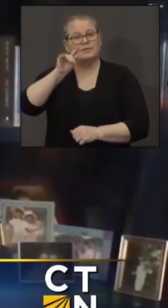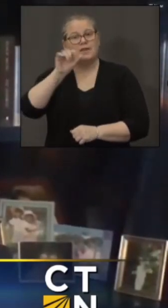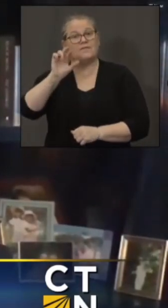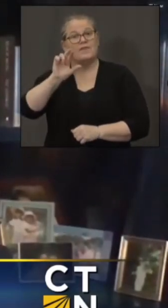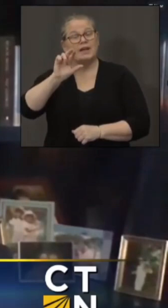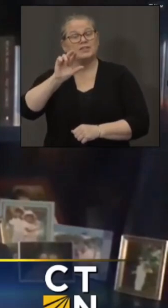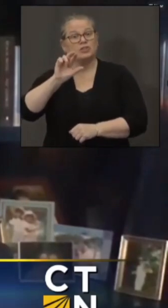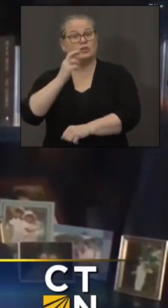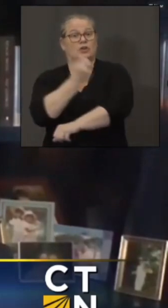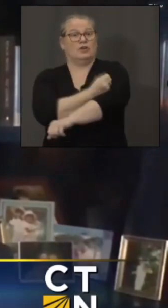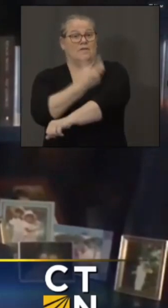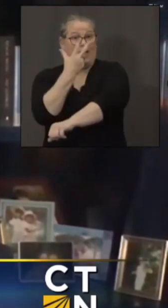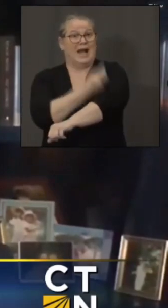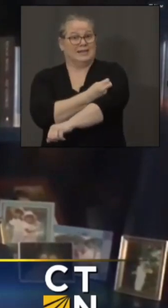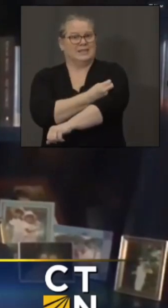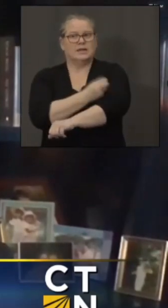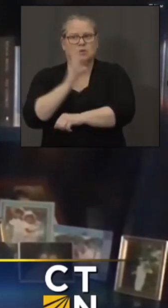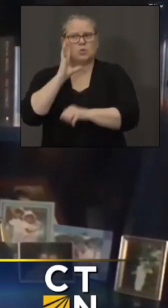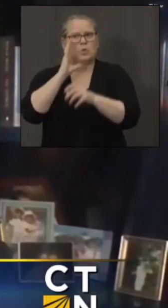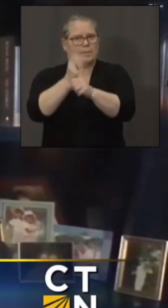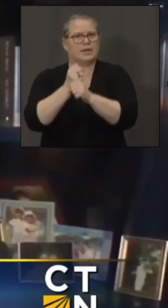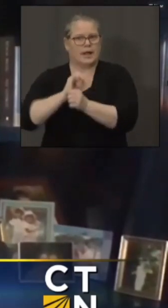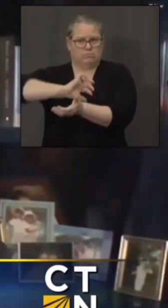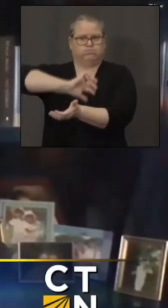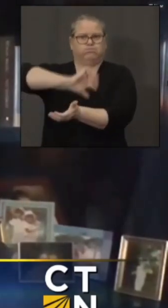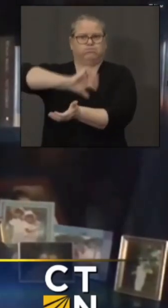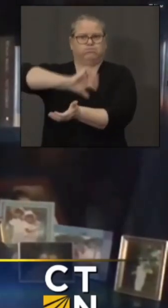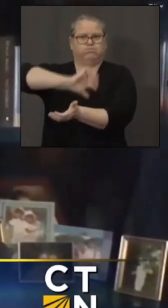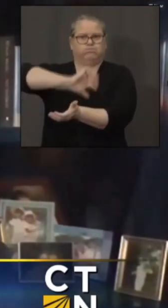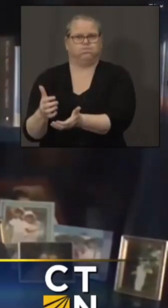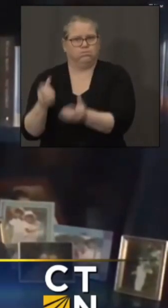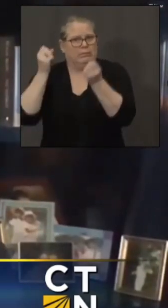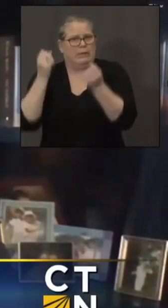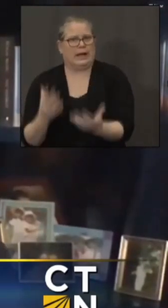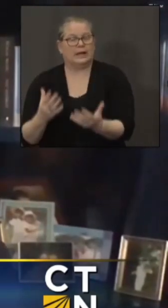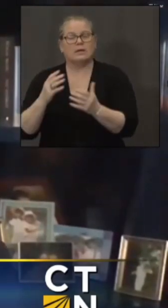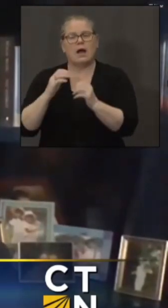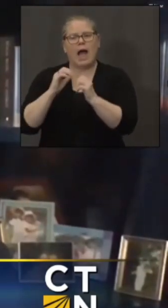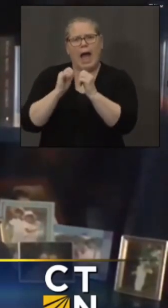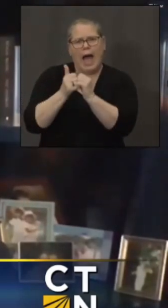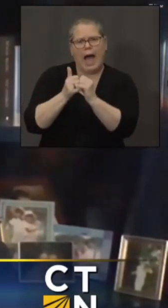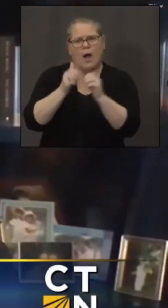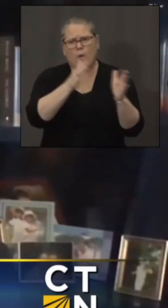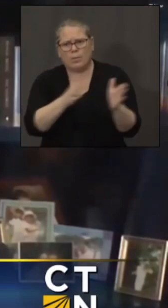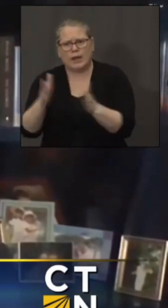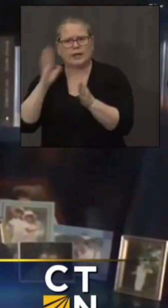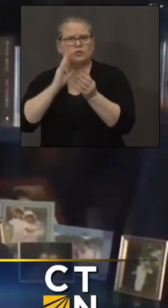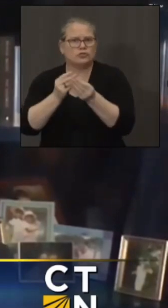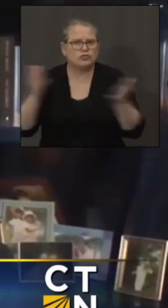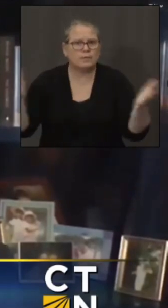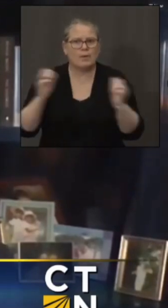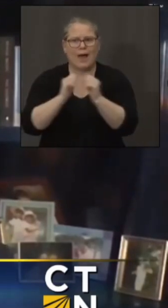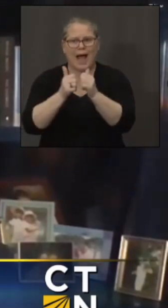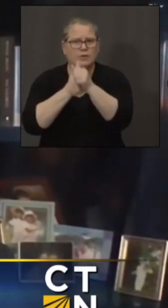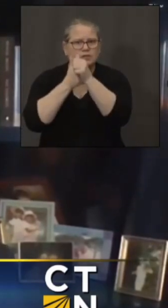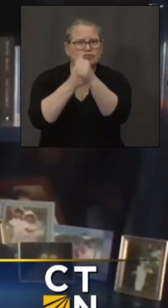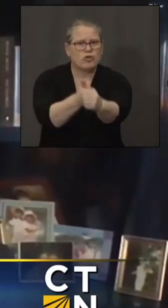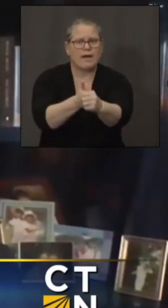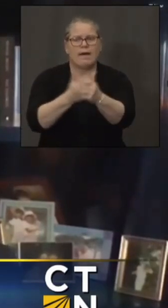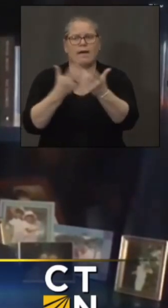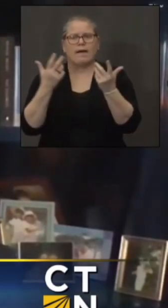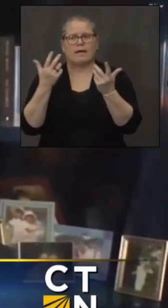coming month. And as we put in place the protocols and how we get that distributed and how we track that, support